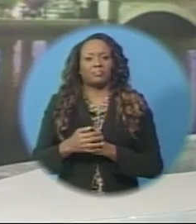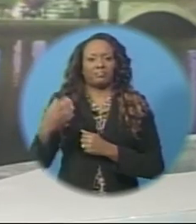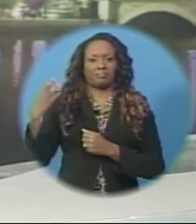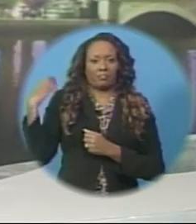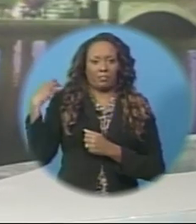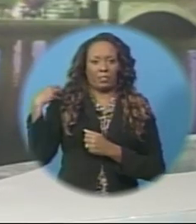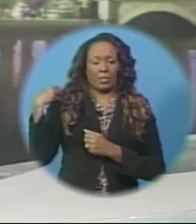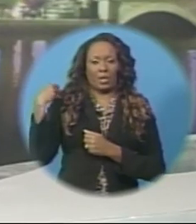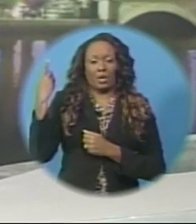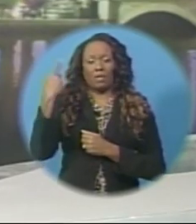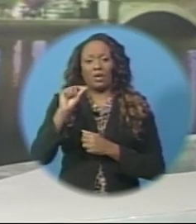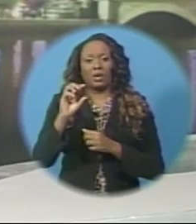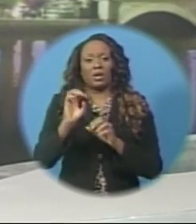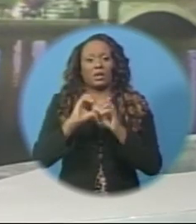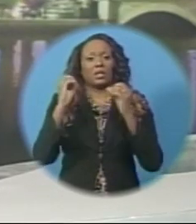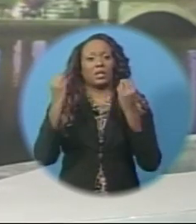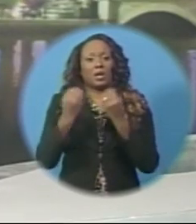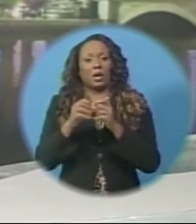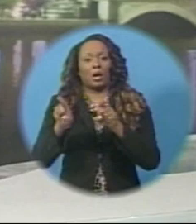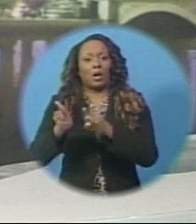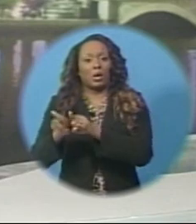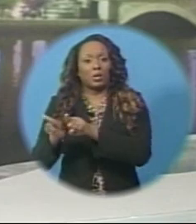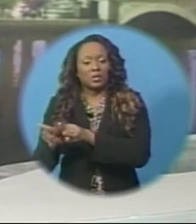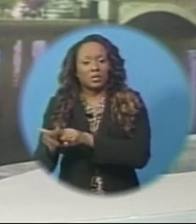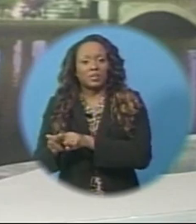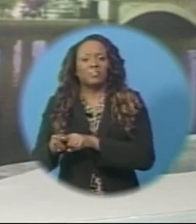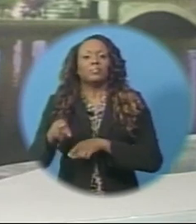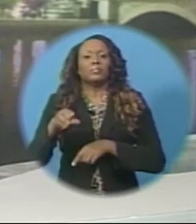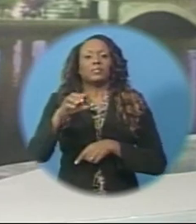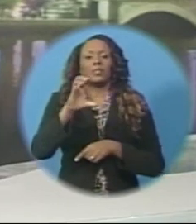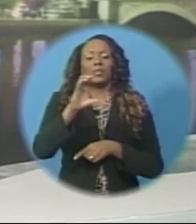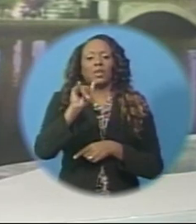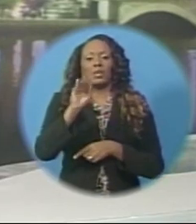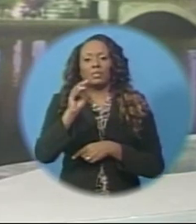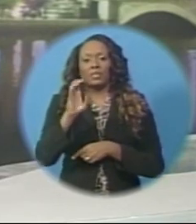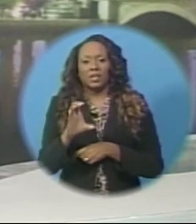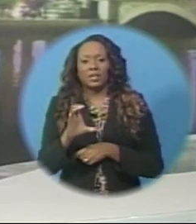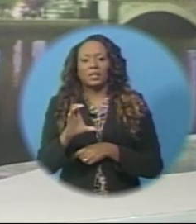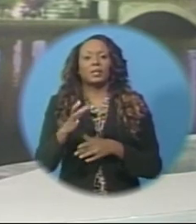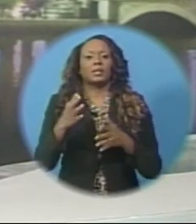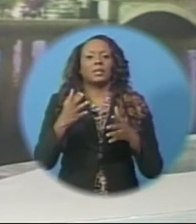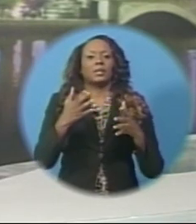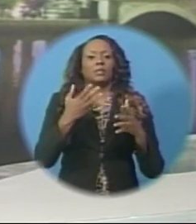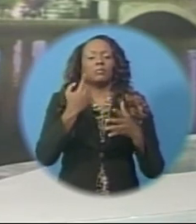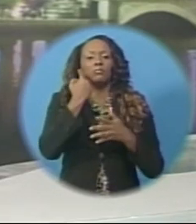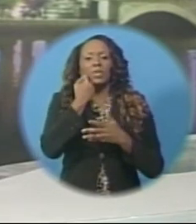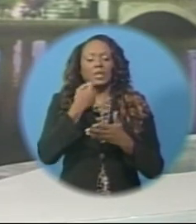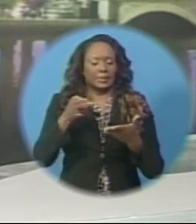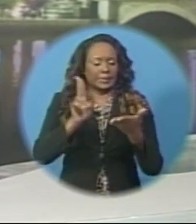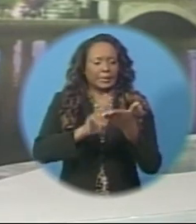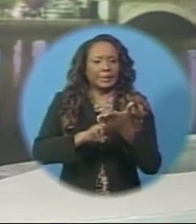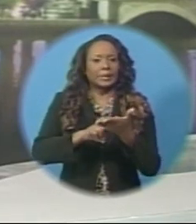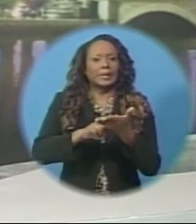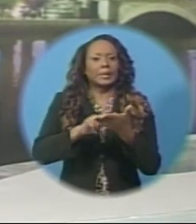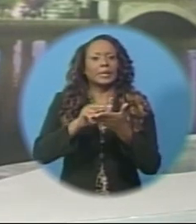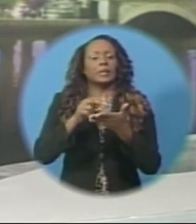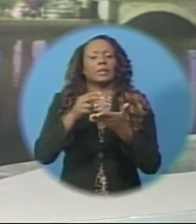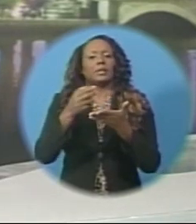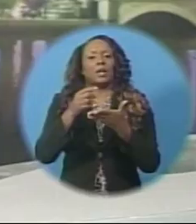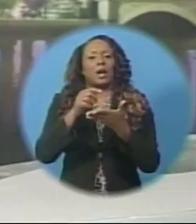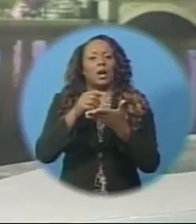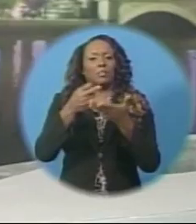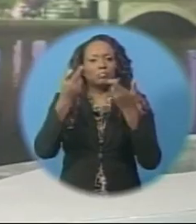Gary Brown, as well as Selwyn Cambridge, founder of 10 Habitat, recently signed a memorandum of